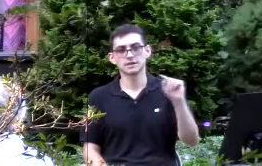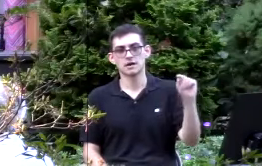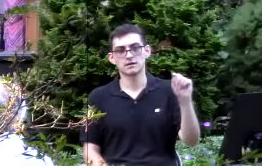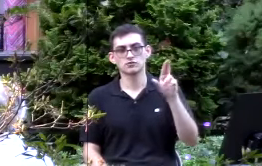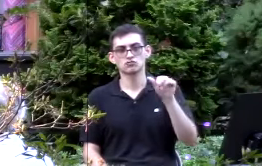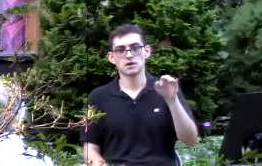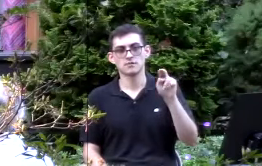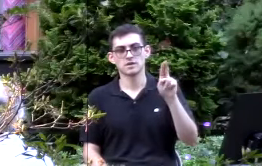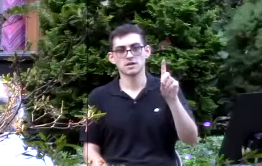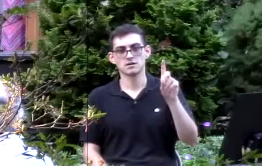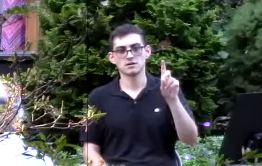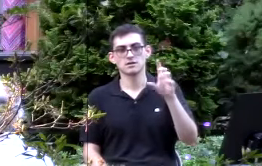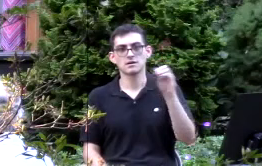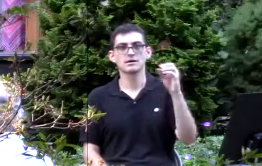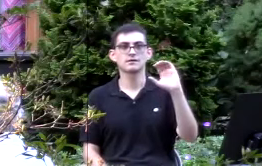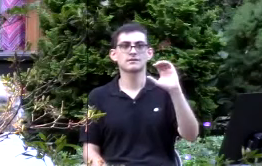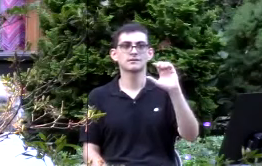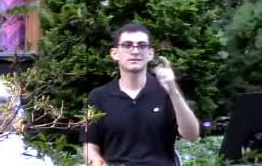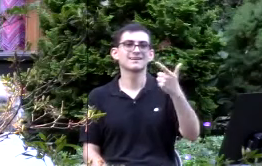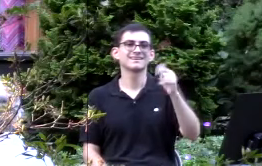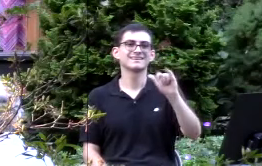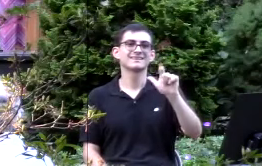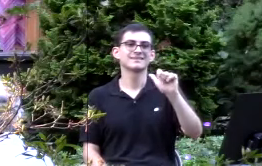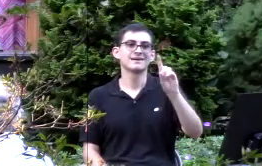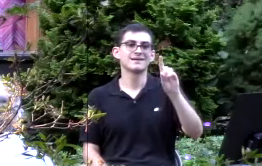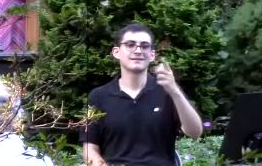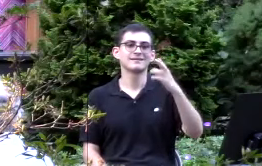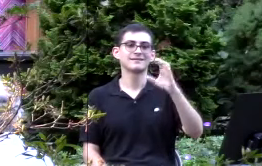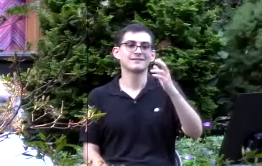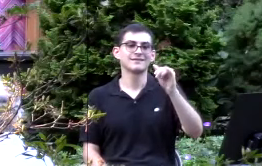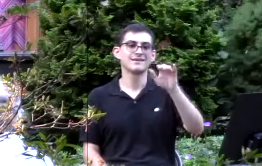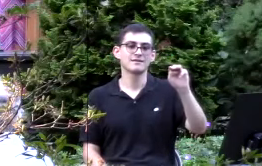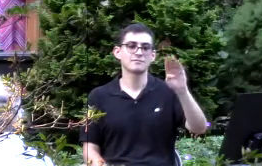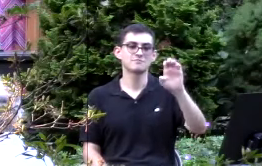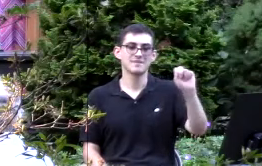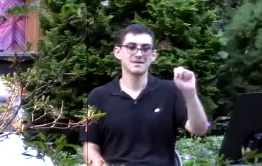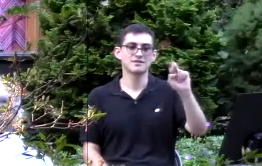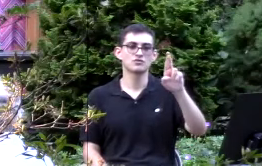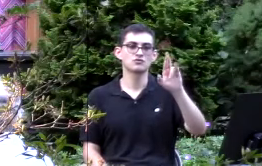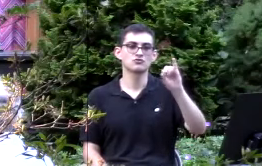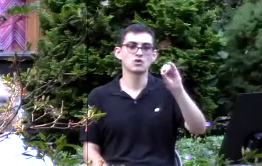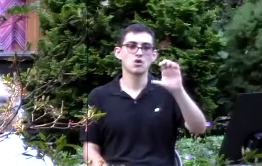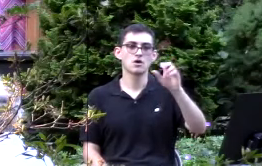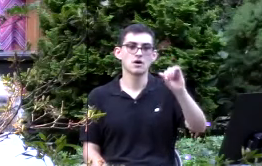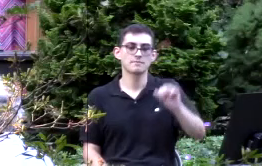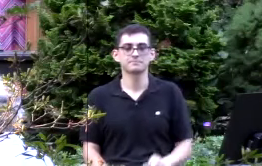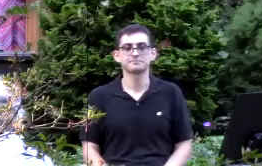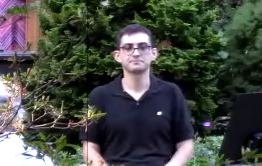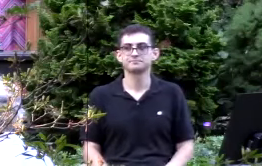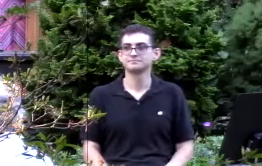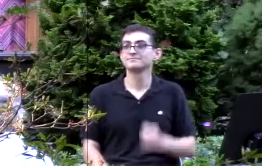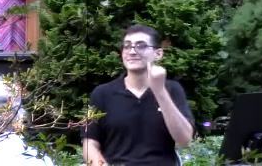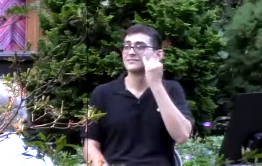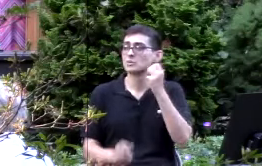Raymond Condone, and Gilad Chaim Ben Ilan Vayoka. If there are others whom you would add to